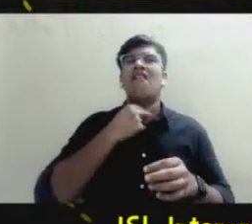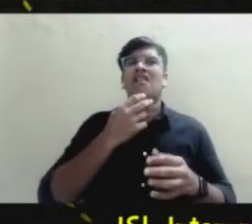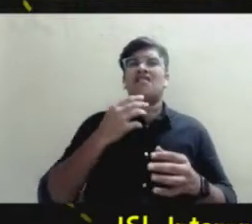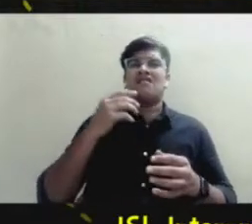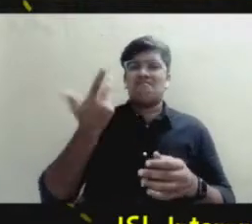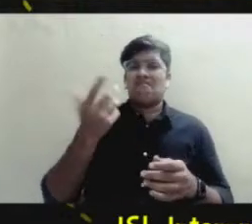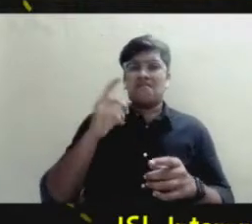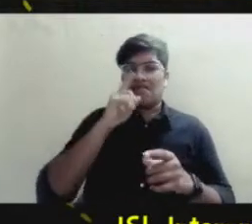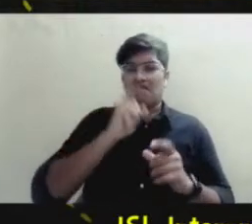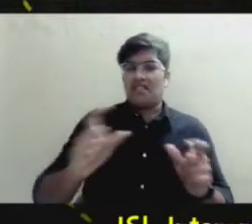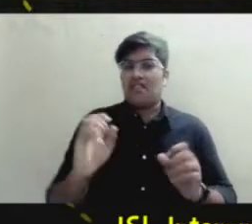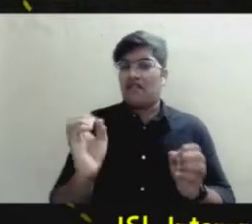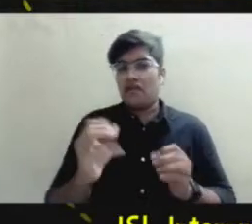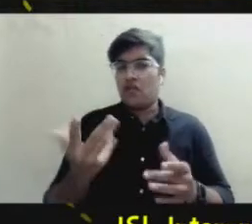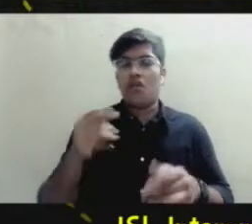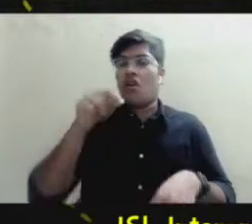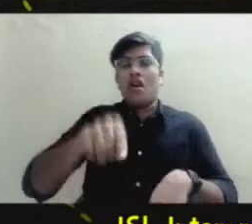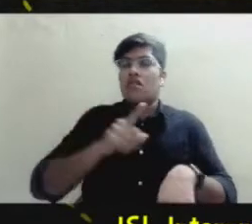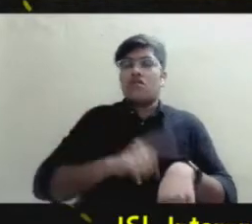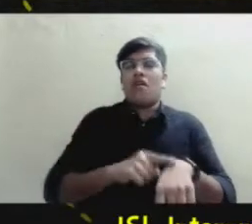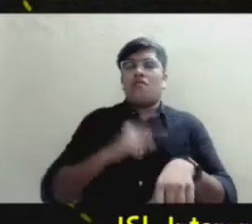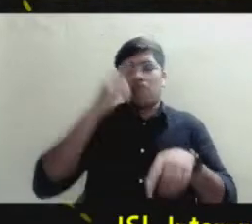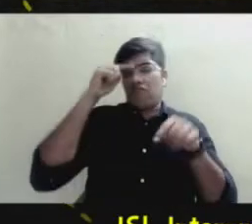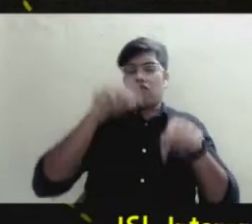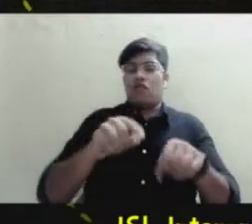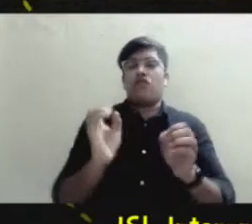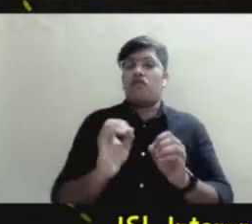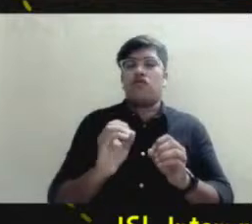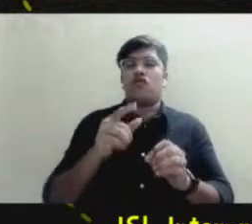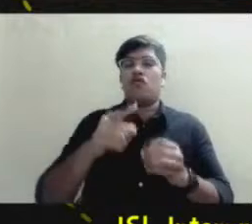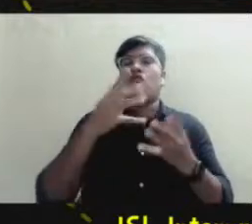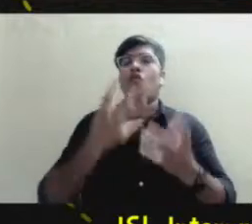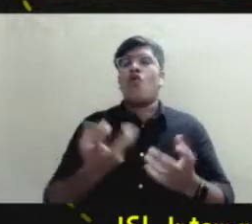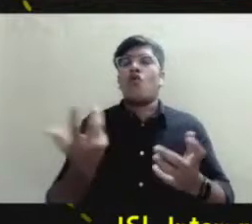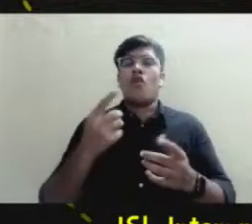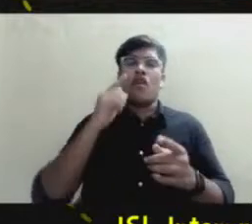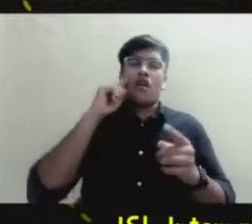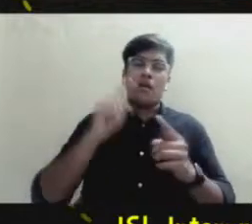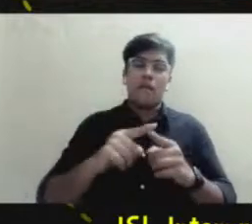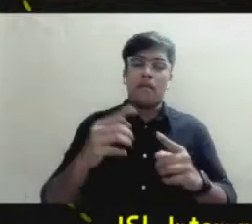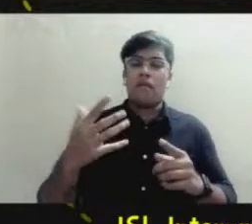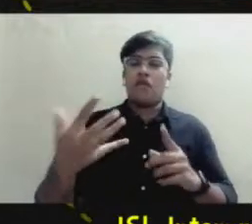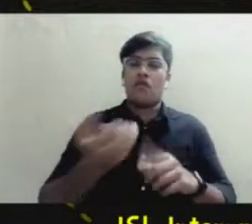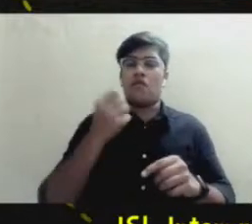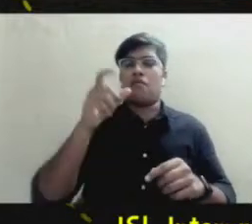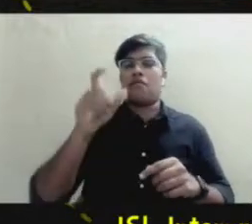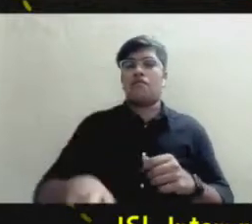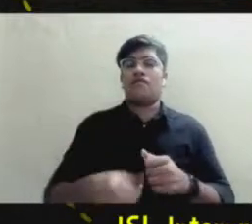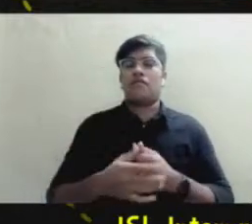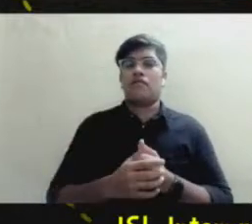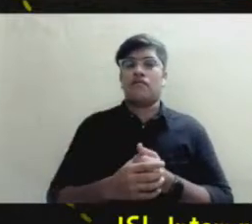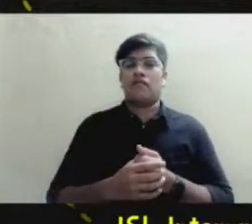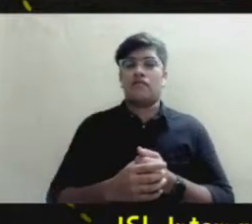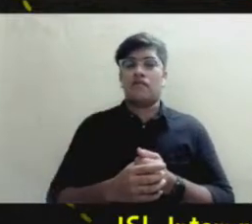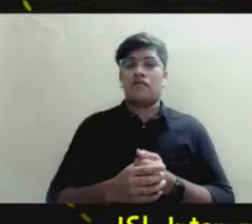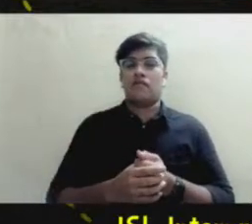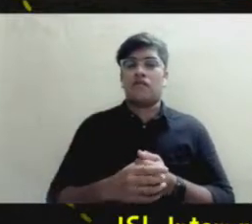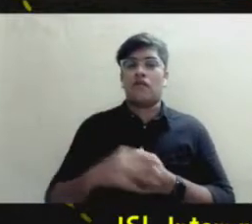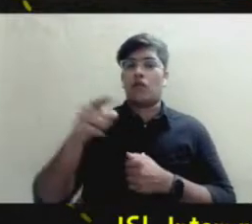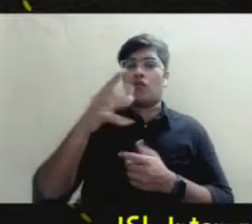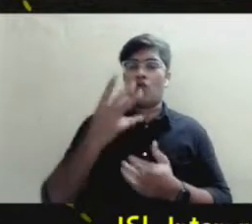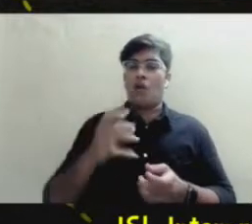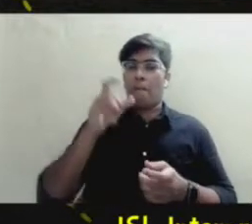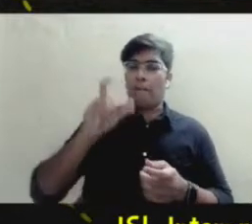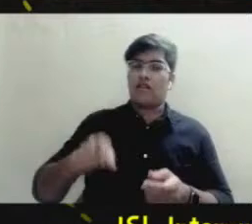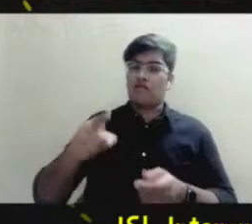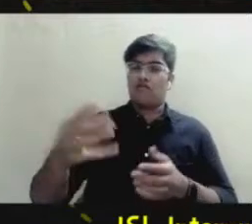moment, you are not bothered. You want to call out. You want the person you're calling out to hear. And if that